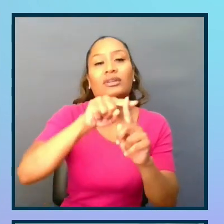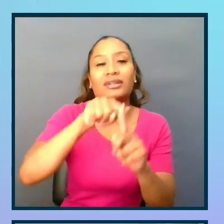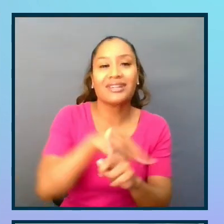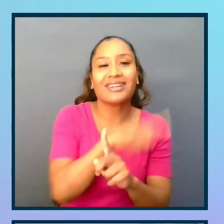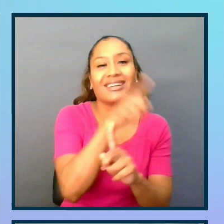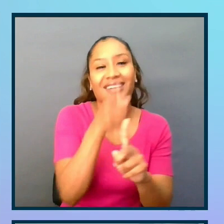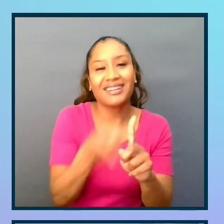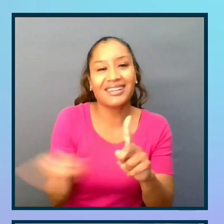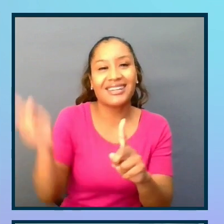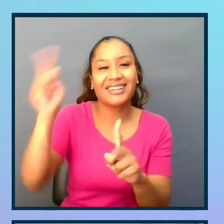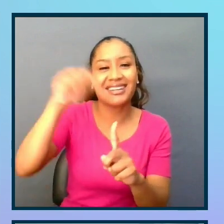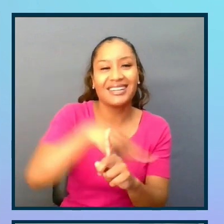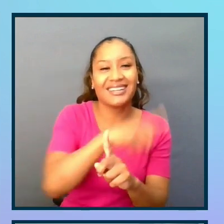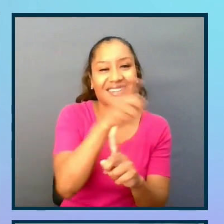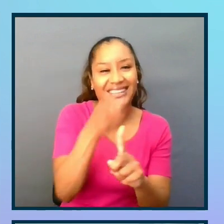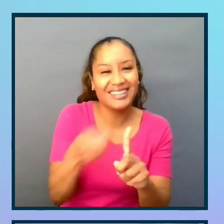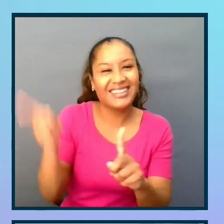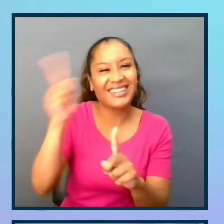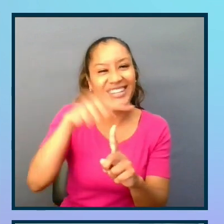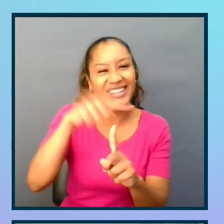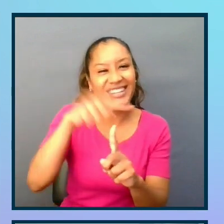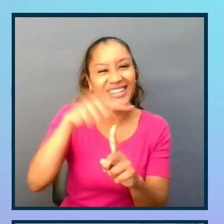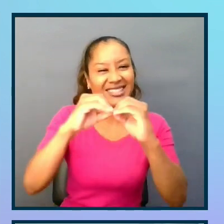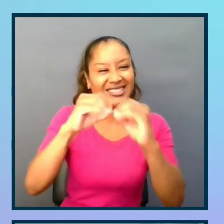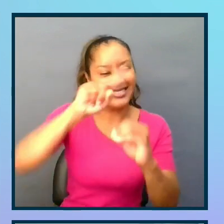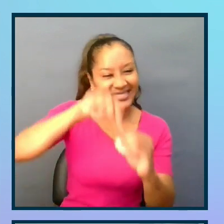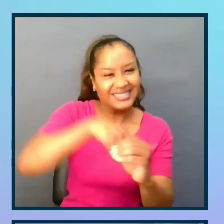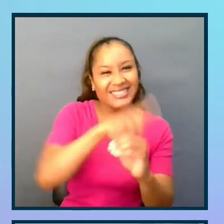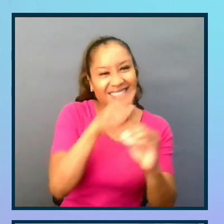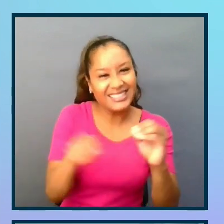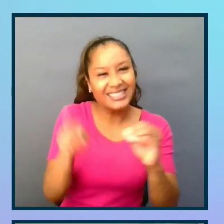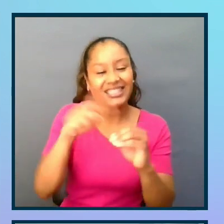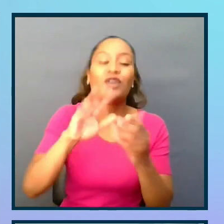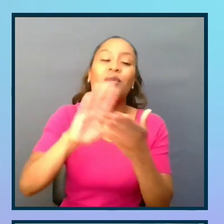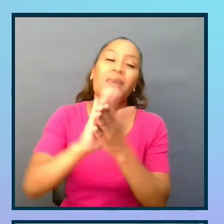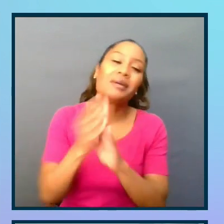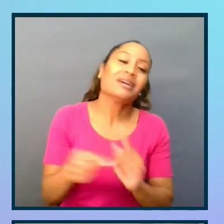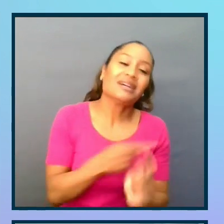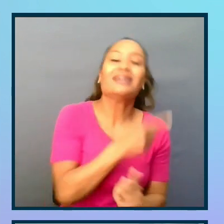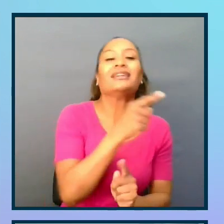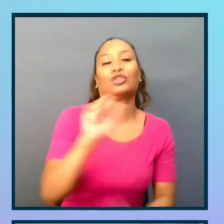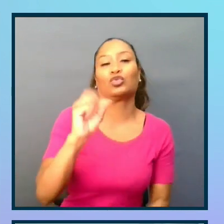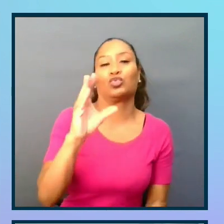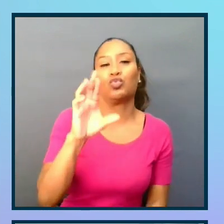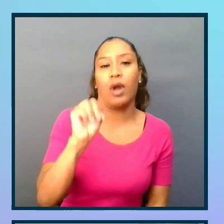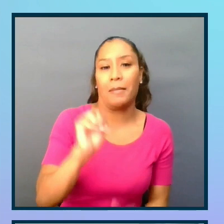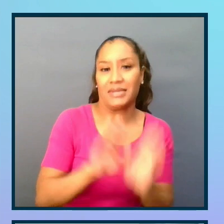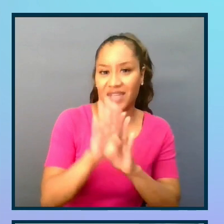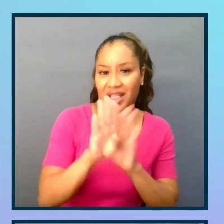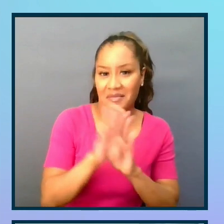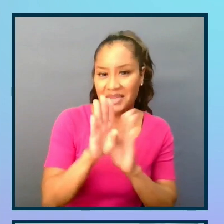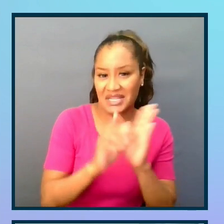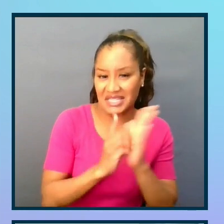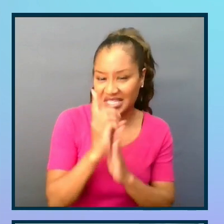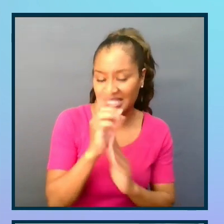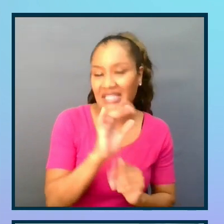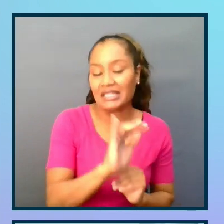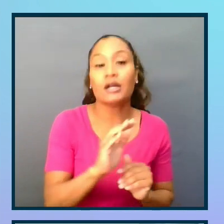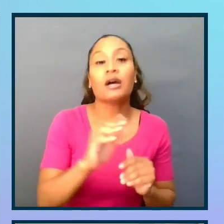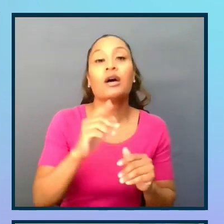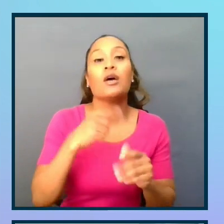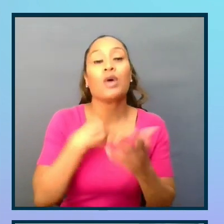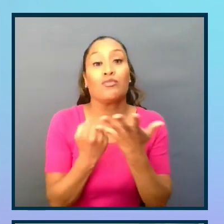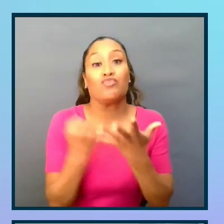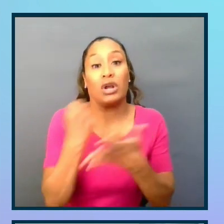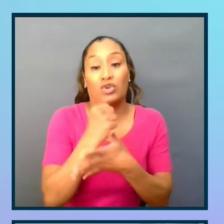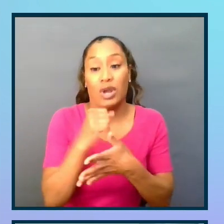those 2 circles, into the Scrum development process. We first prioritize the groomed items